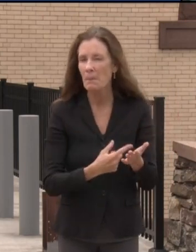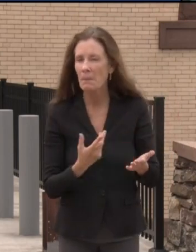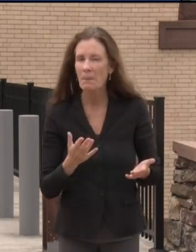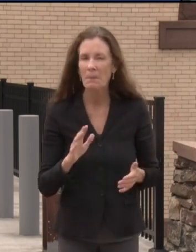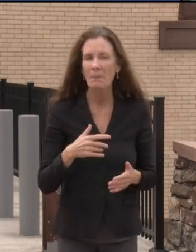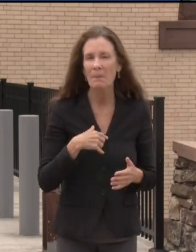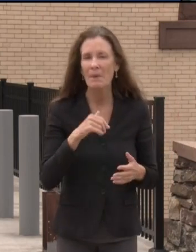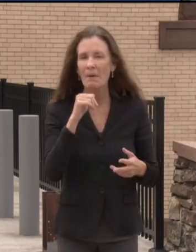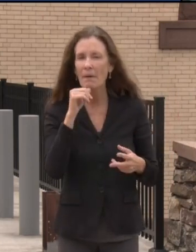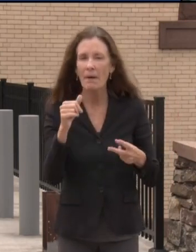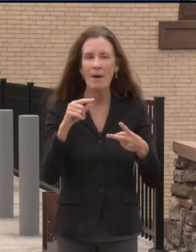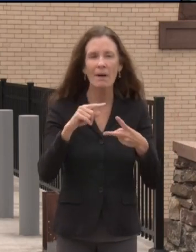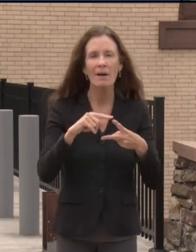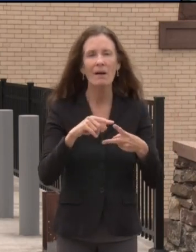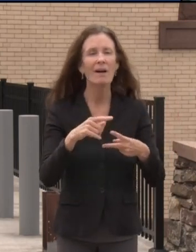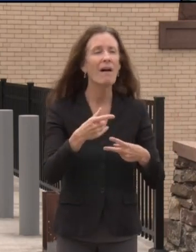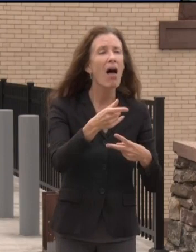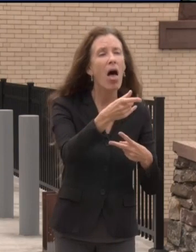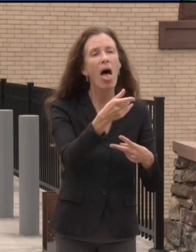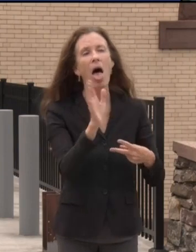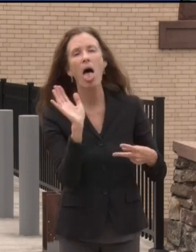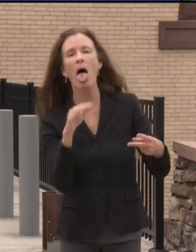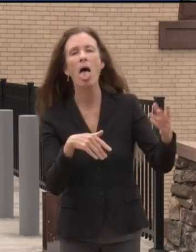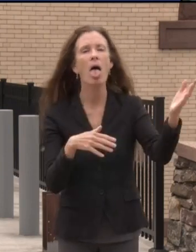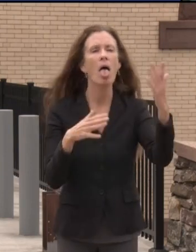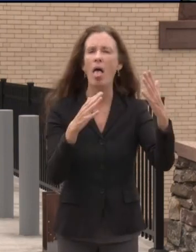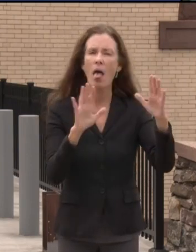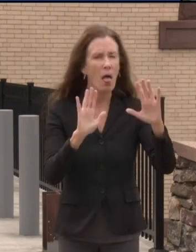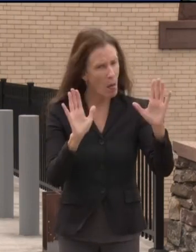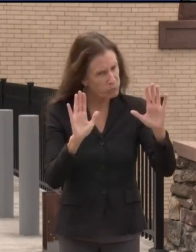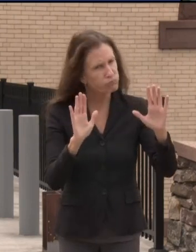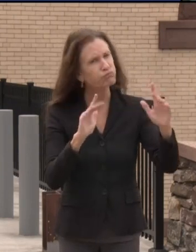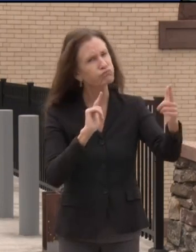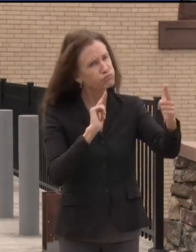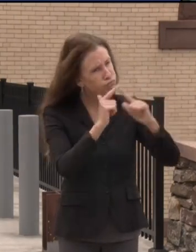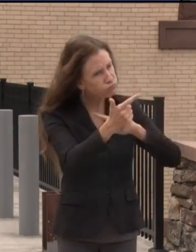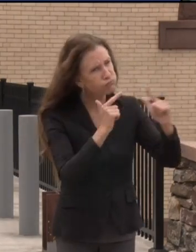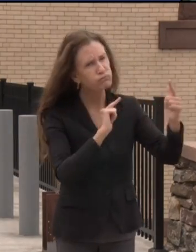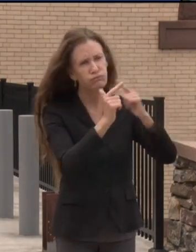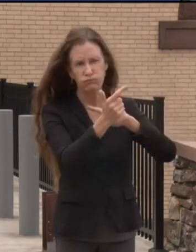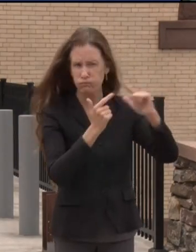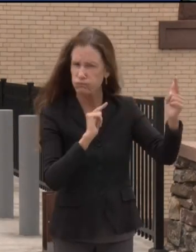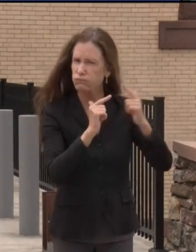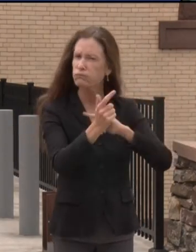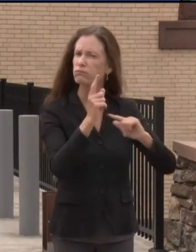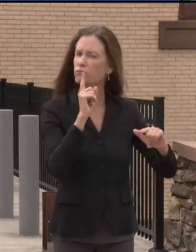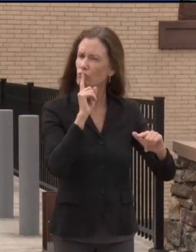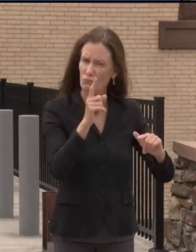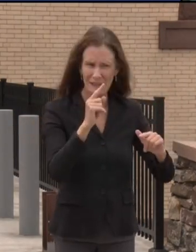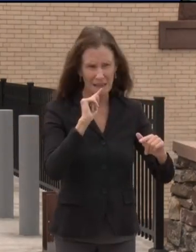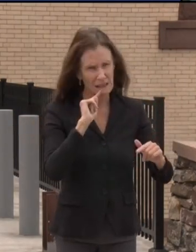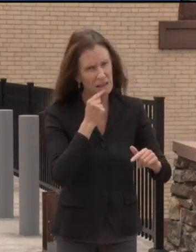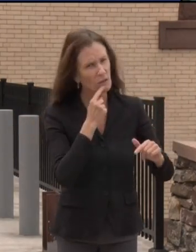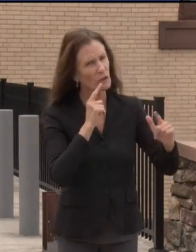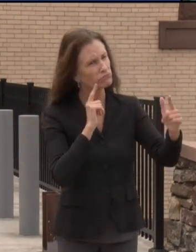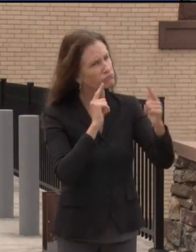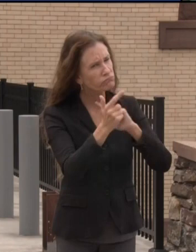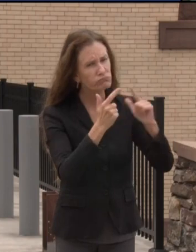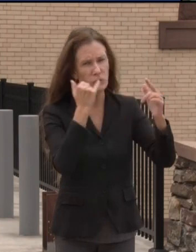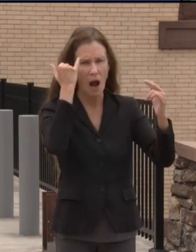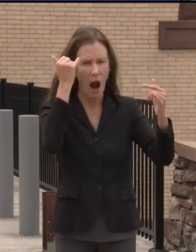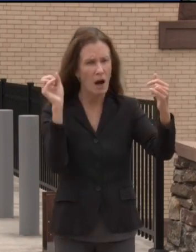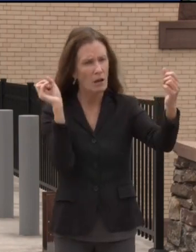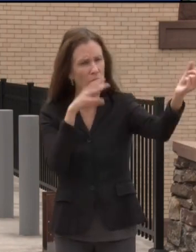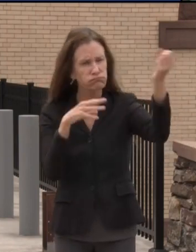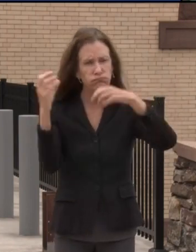one-sided discussion. I have the sense that both parties, Democrats and Republicans, there's some different ideas as to how we ought to proceed